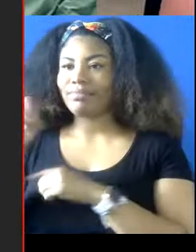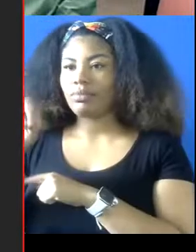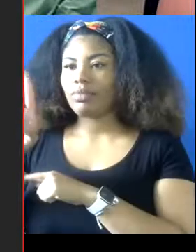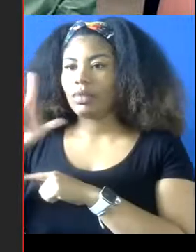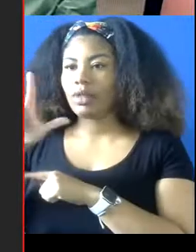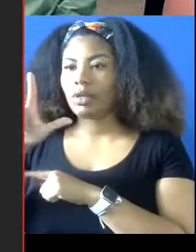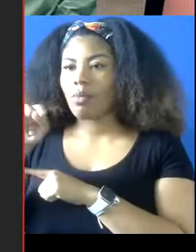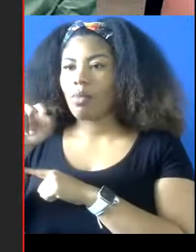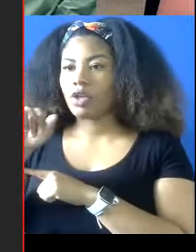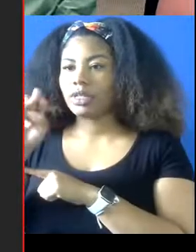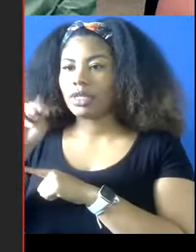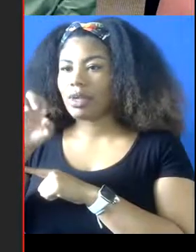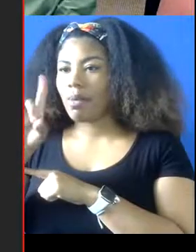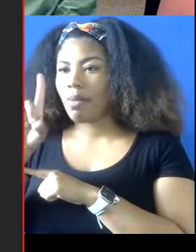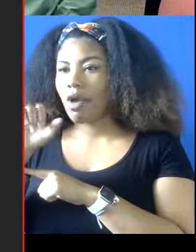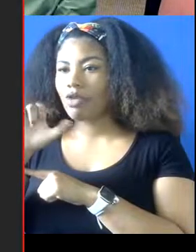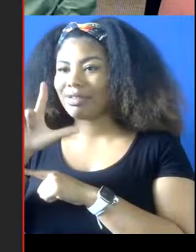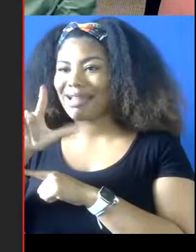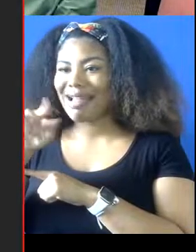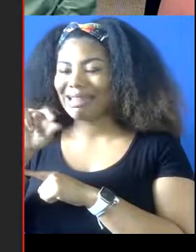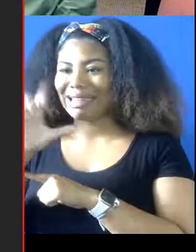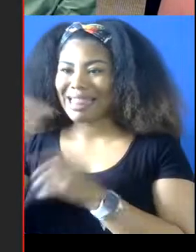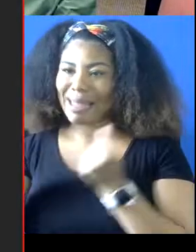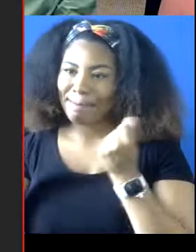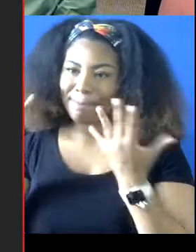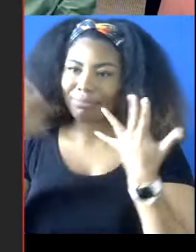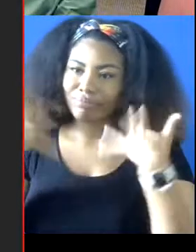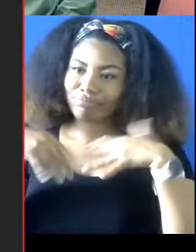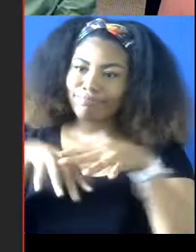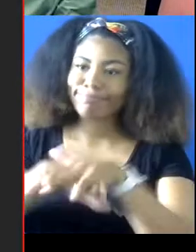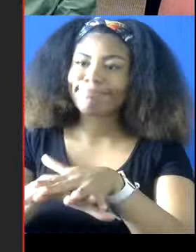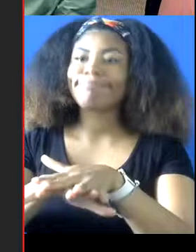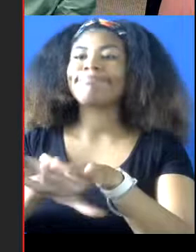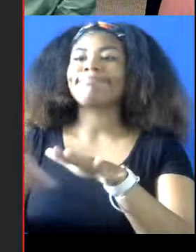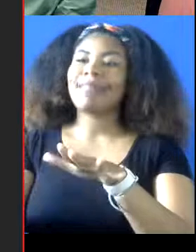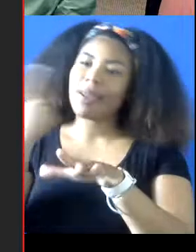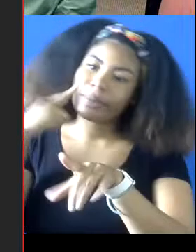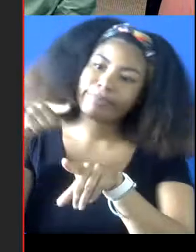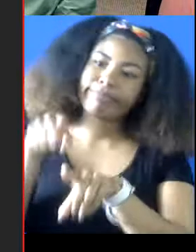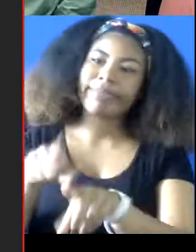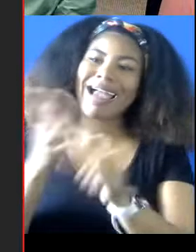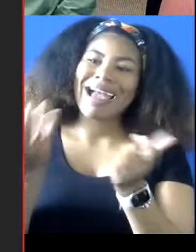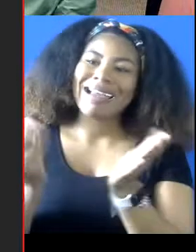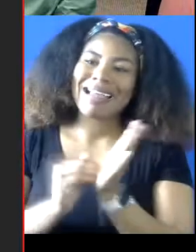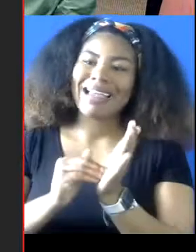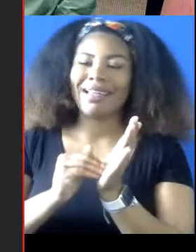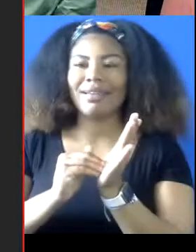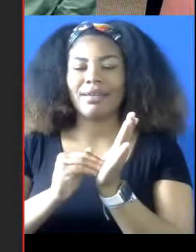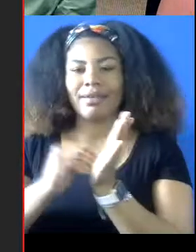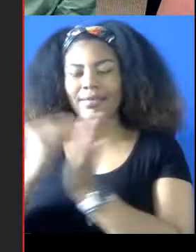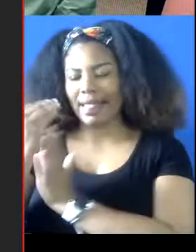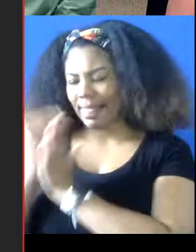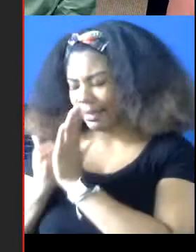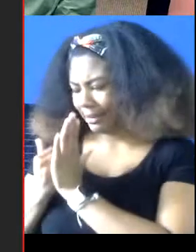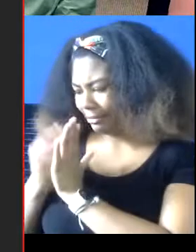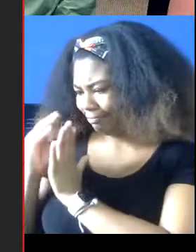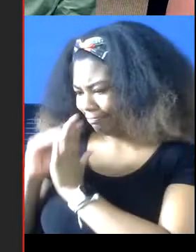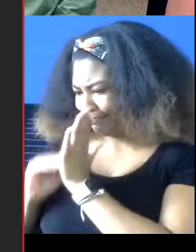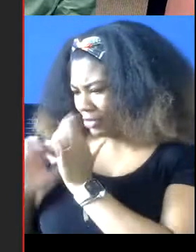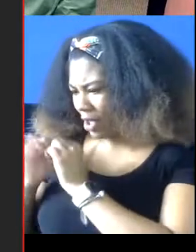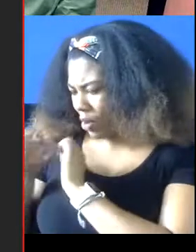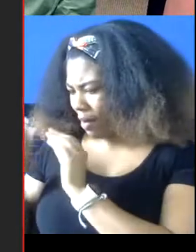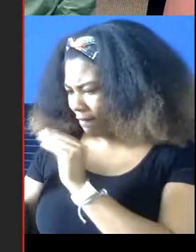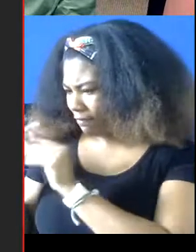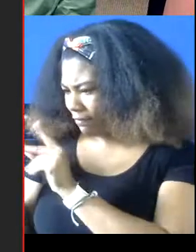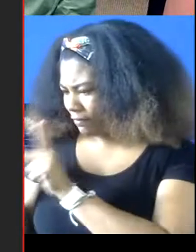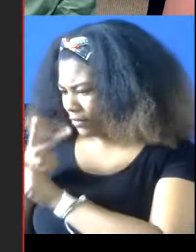multimodality, multimodal learning, and how will it look as we present lessons into in the classroom for our